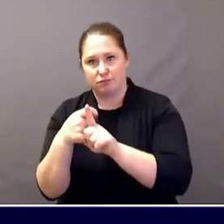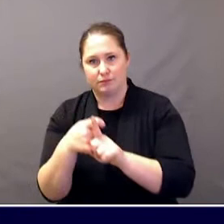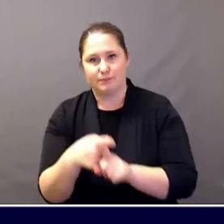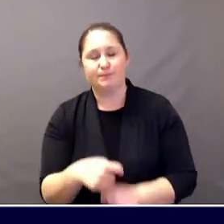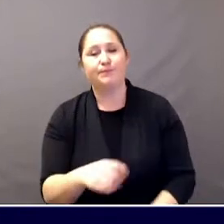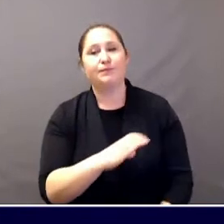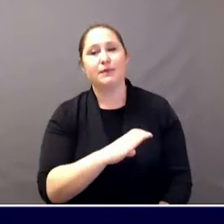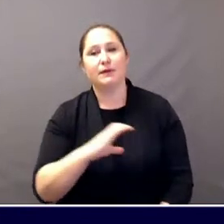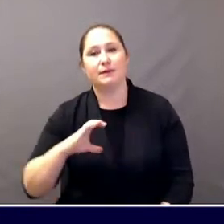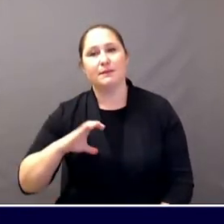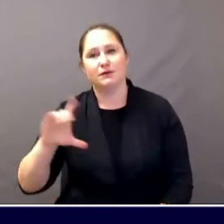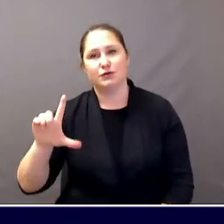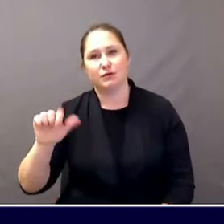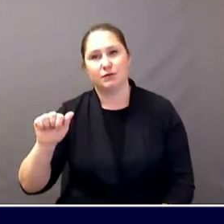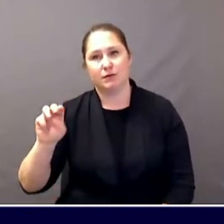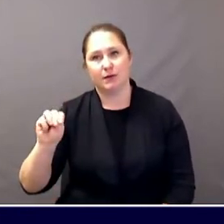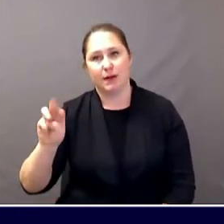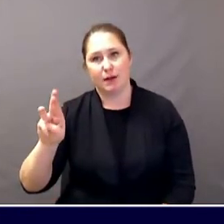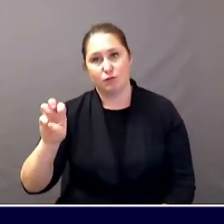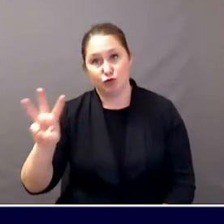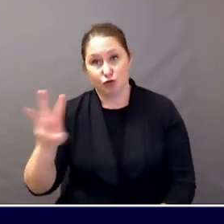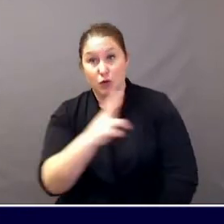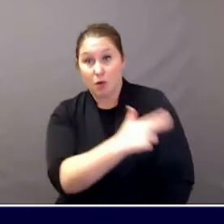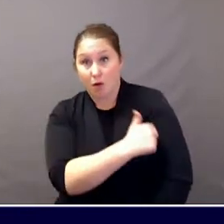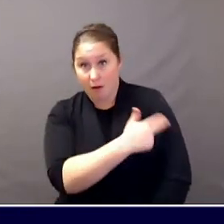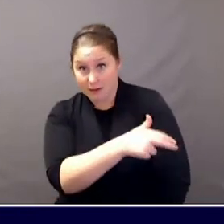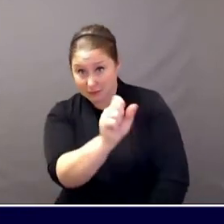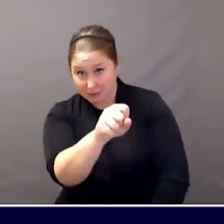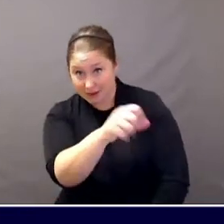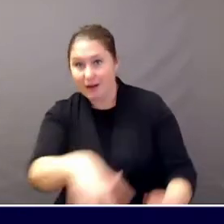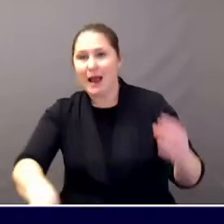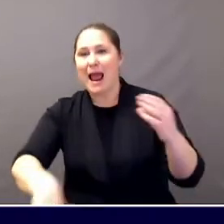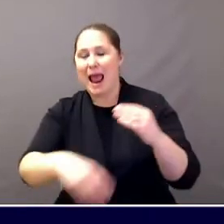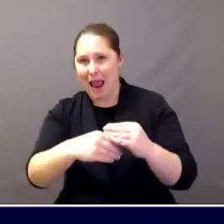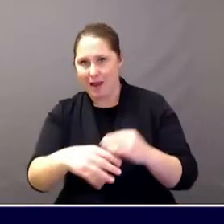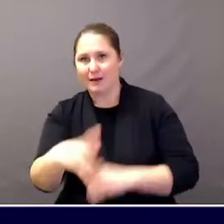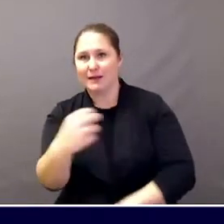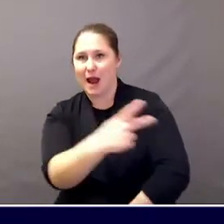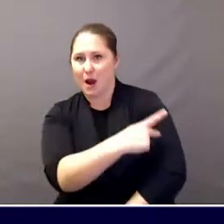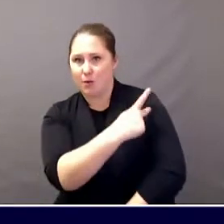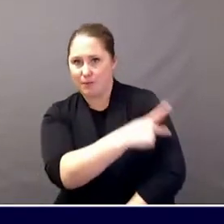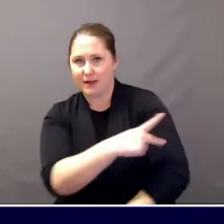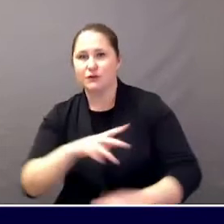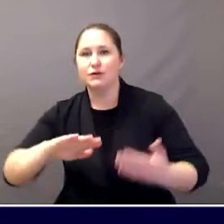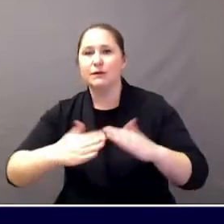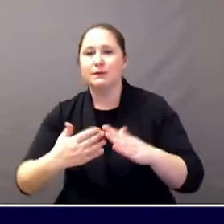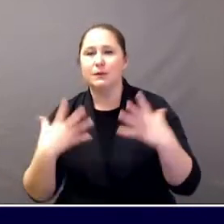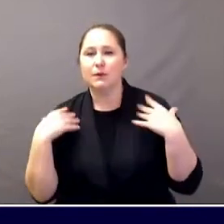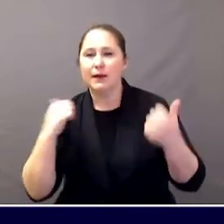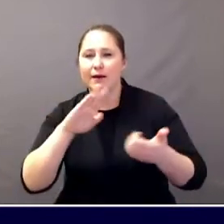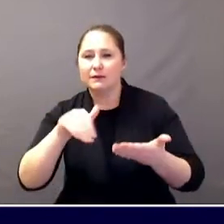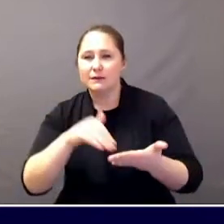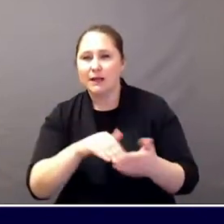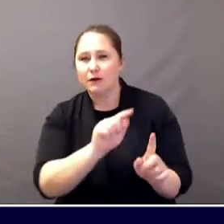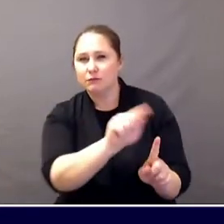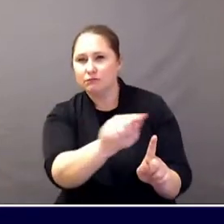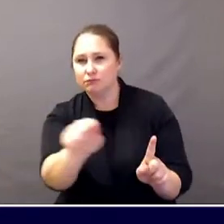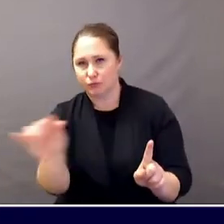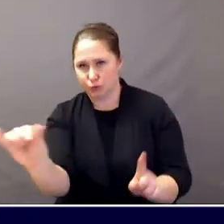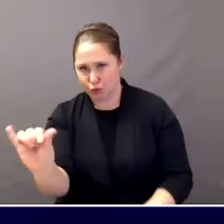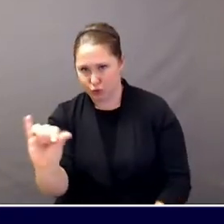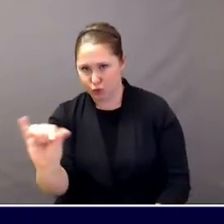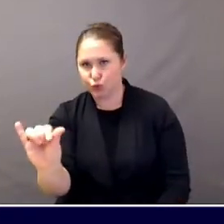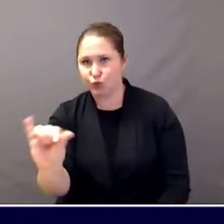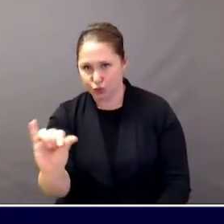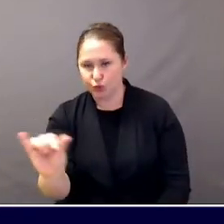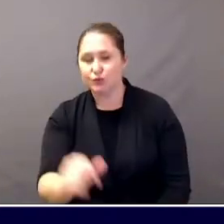also working with some outpatient sites, some other community health centers and other locations, because we do recognize, as the previous